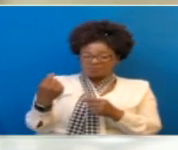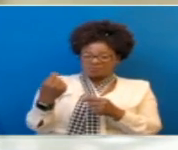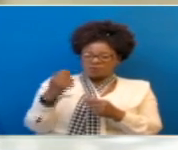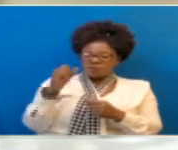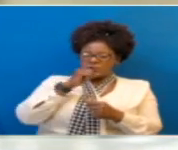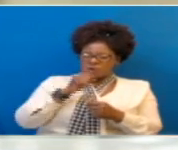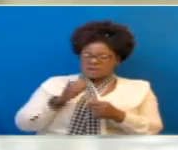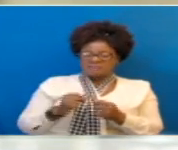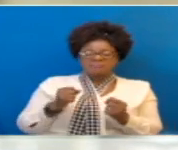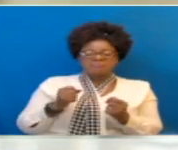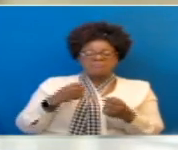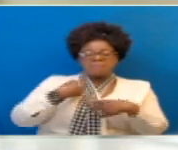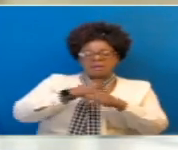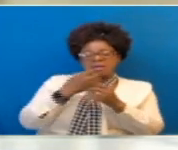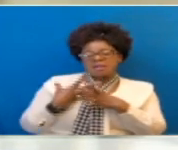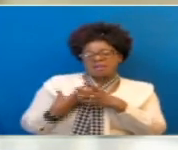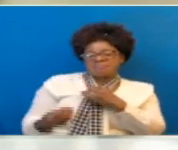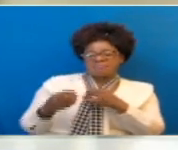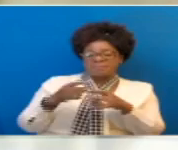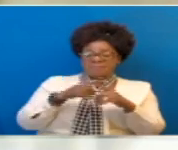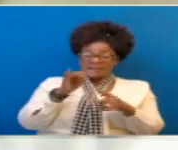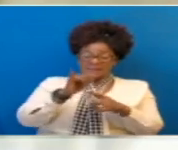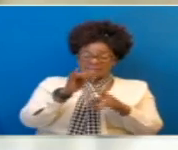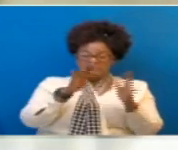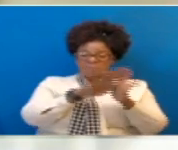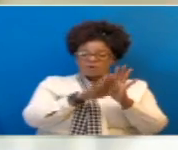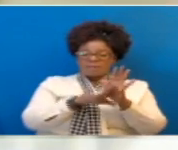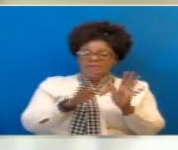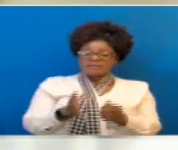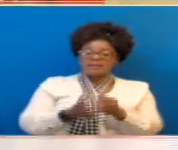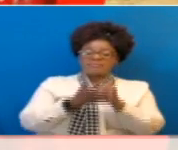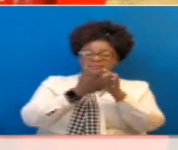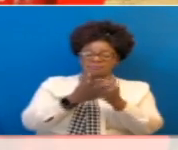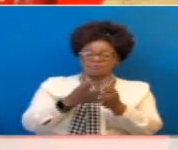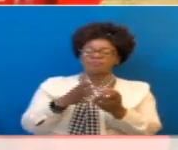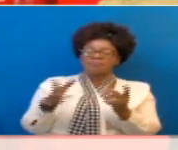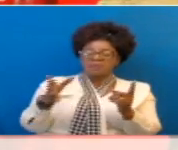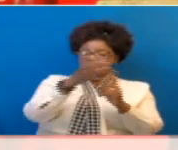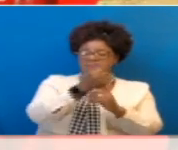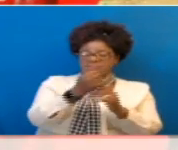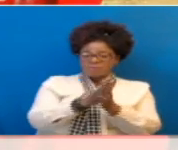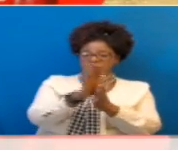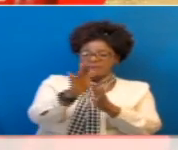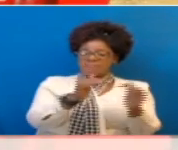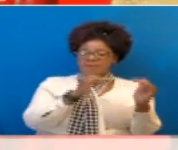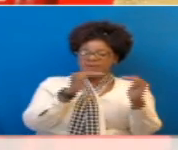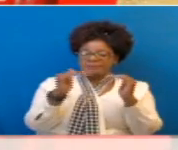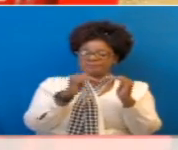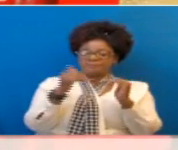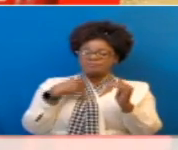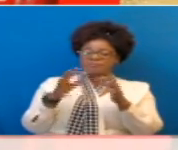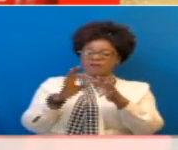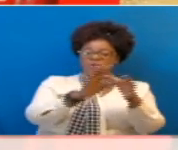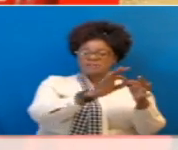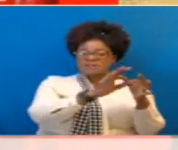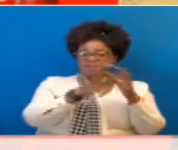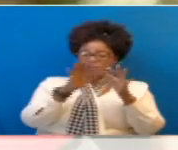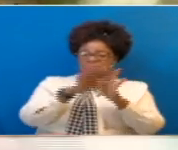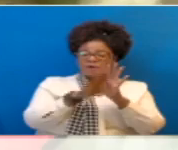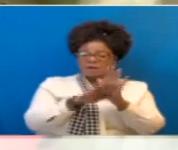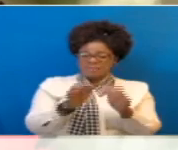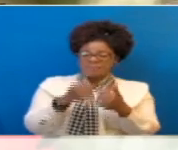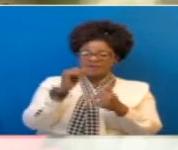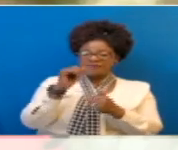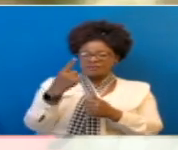and it discourages them. But the accelerator program has helped them to catch up with their peers. There is a reconciliation program which takes place in the first or second